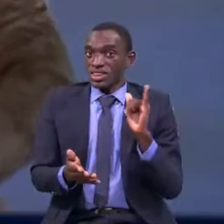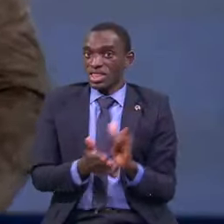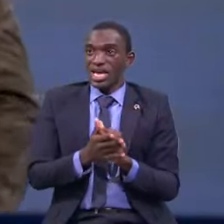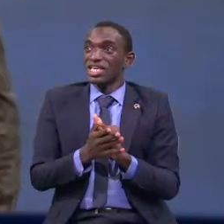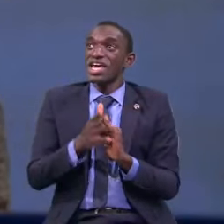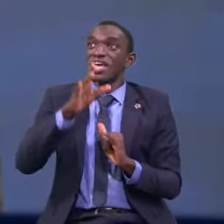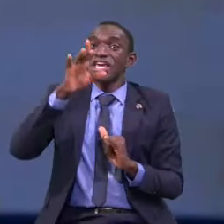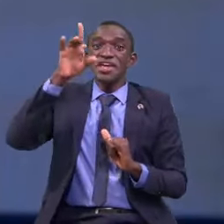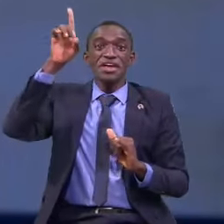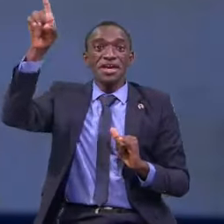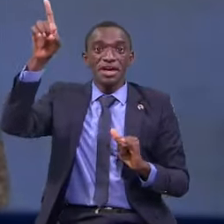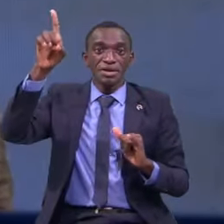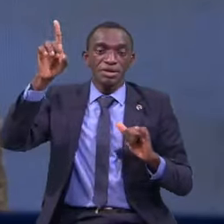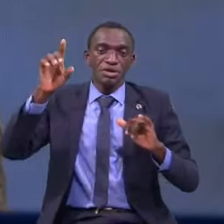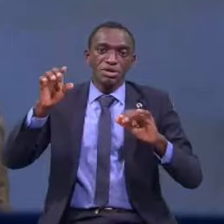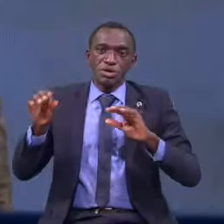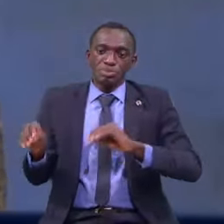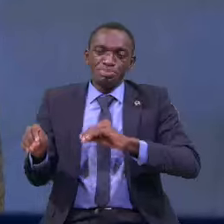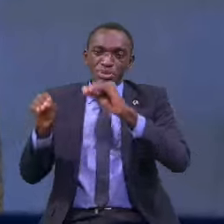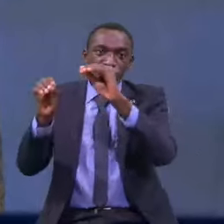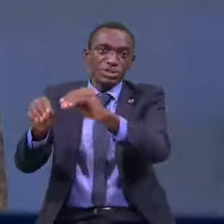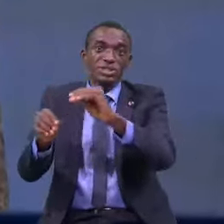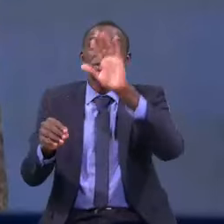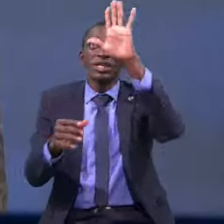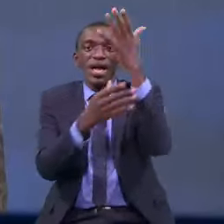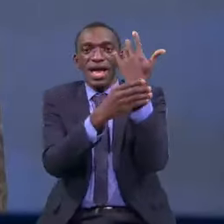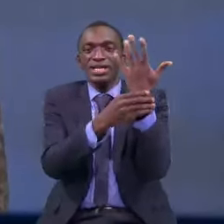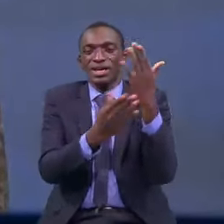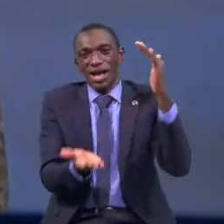sons again upon his eyes.